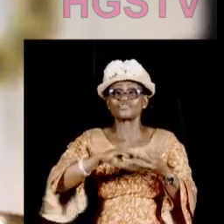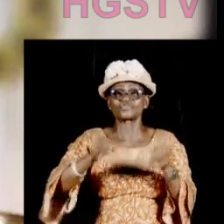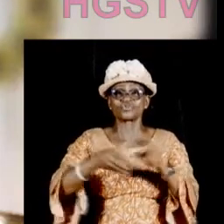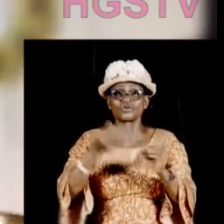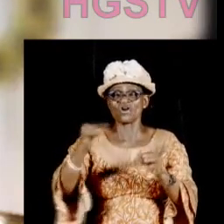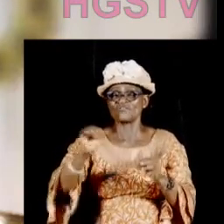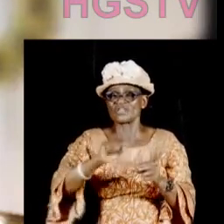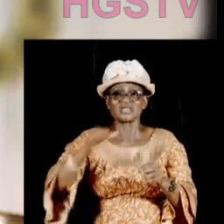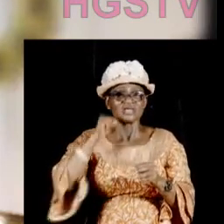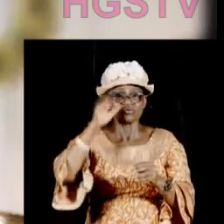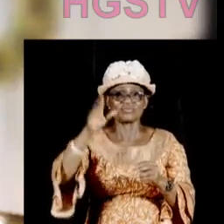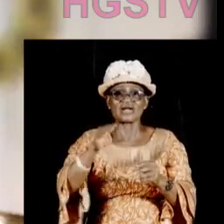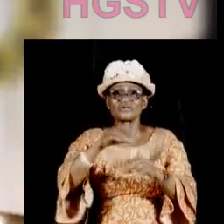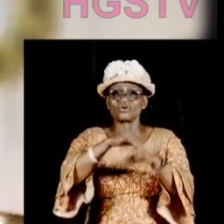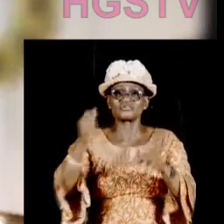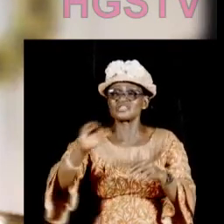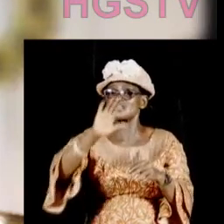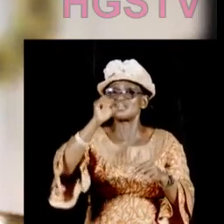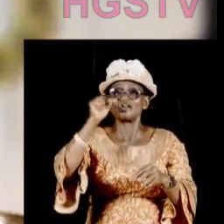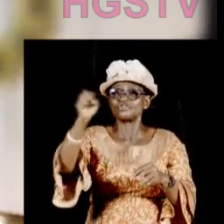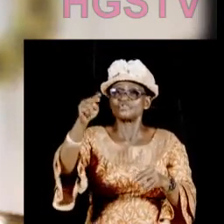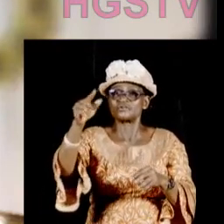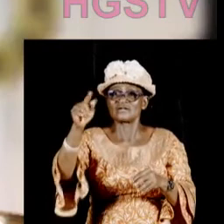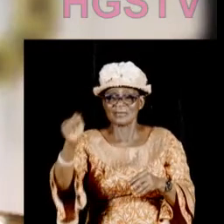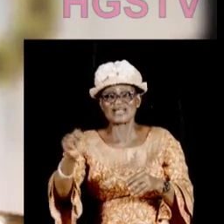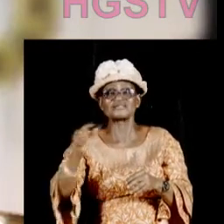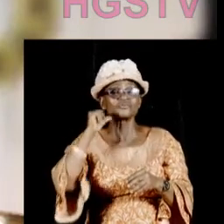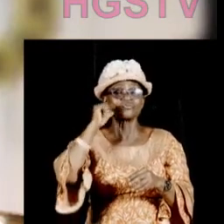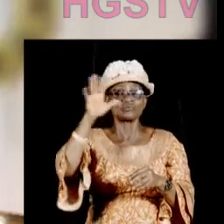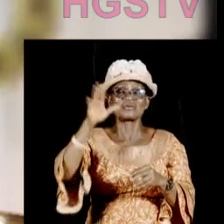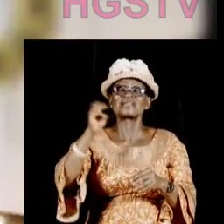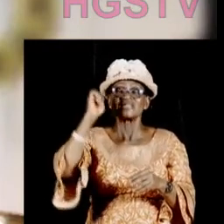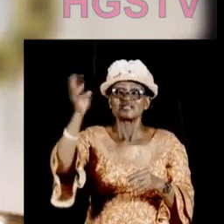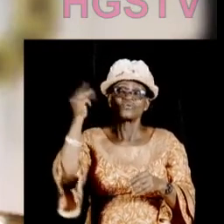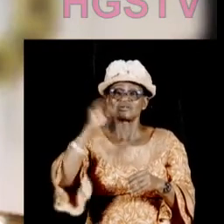woman called the Shunammite woman. It was a great woman